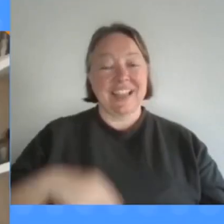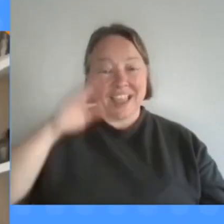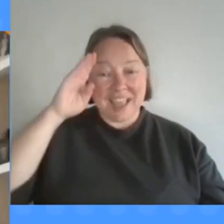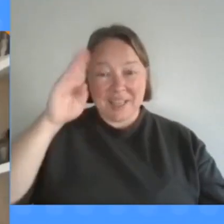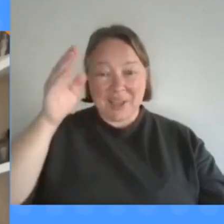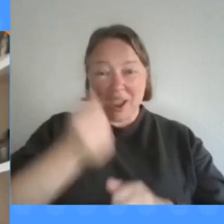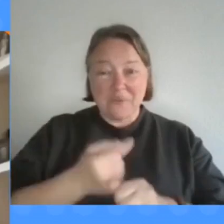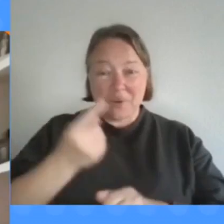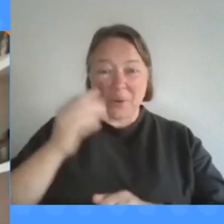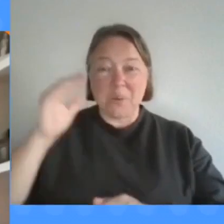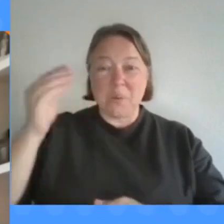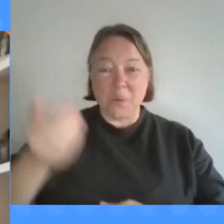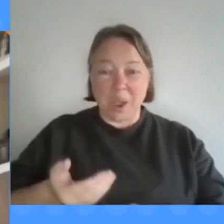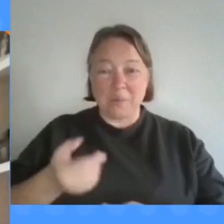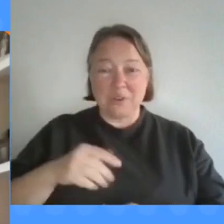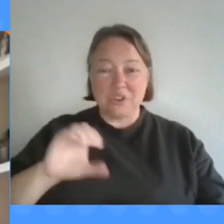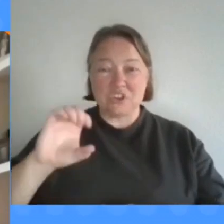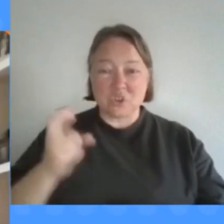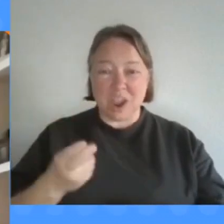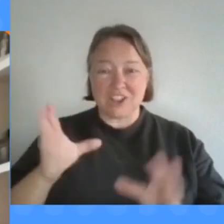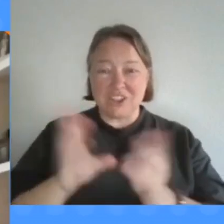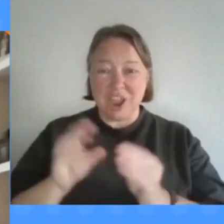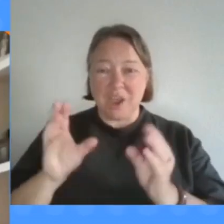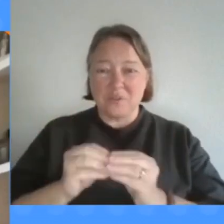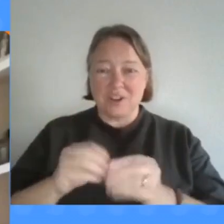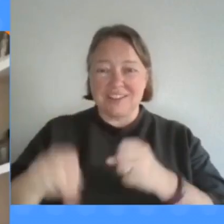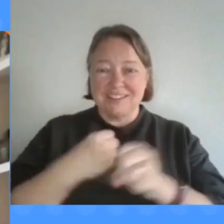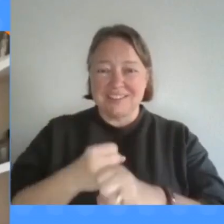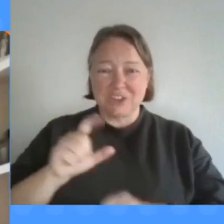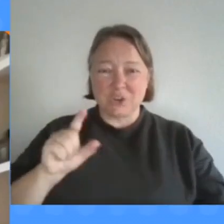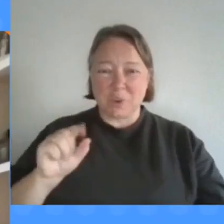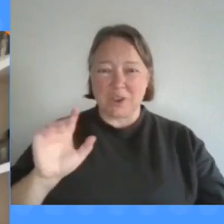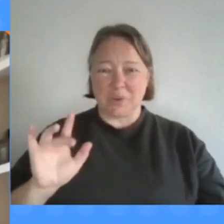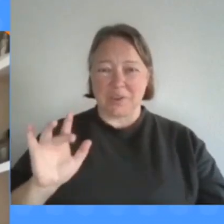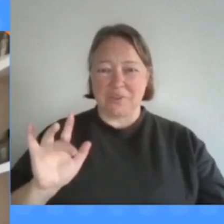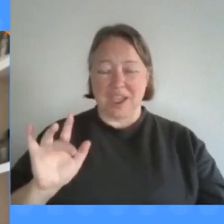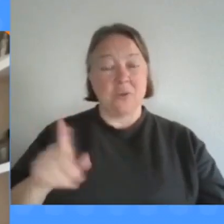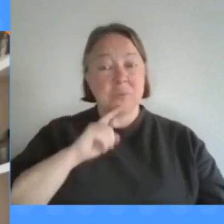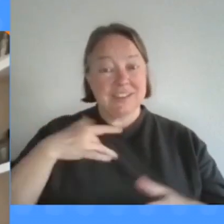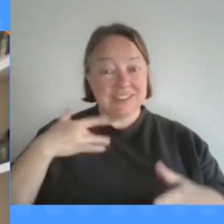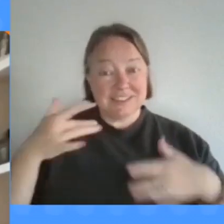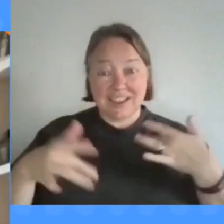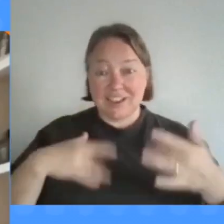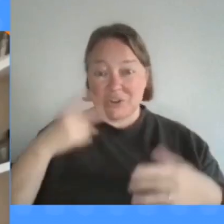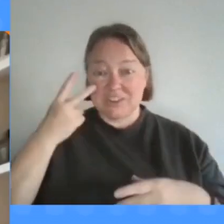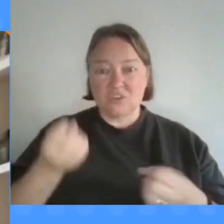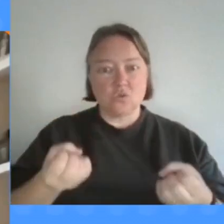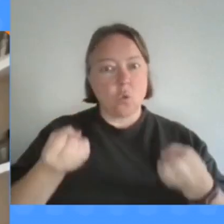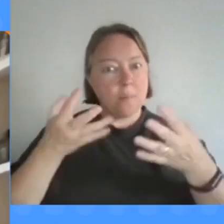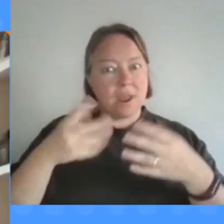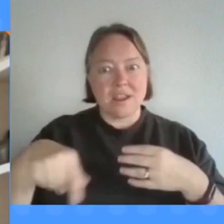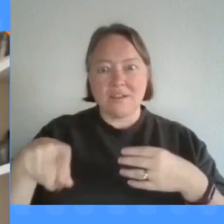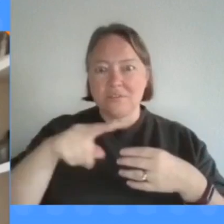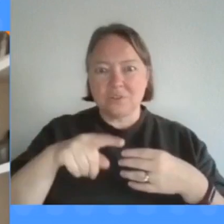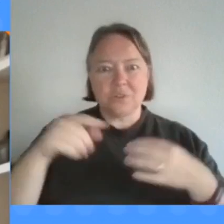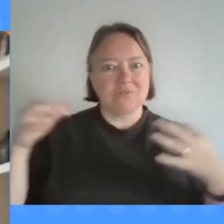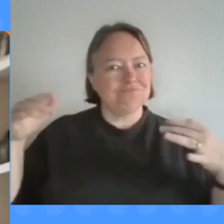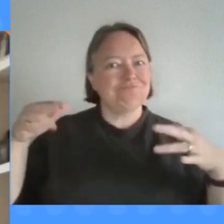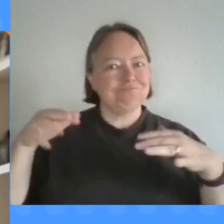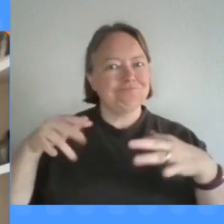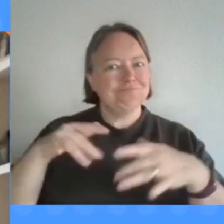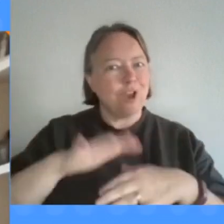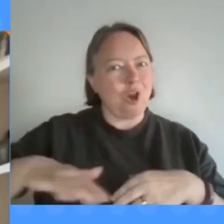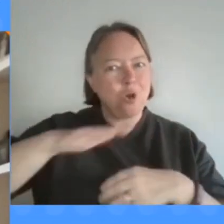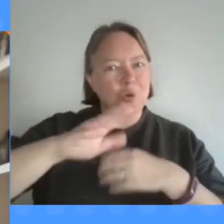Hello, everyone, and welcome to Scratch Conference 2025. It's exciting to see so many of you gathering from all over